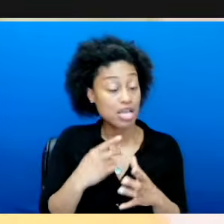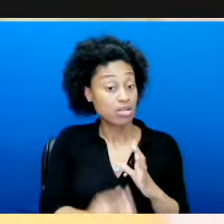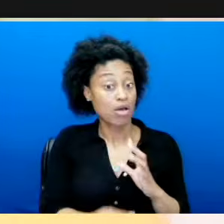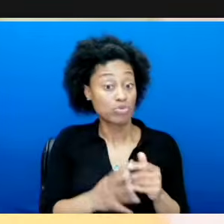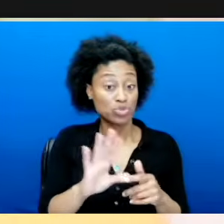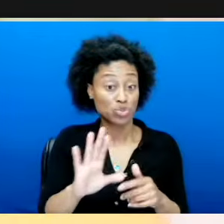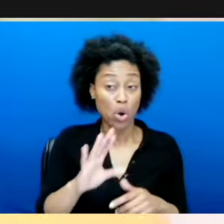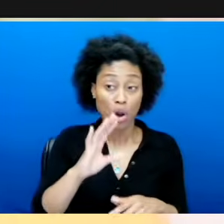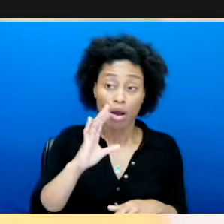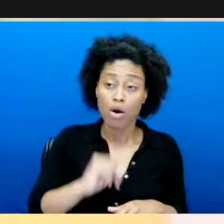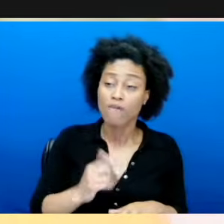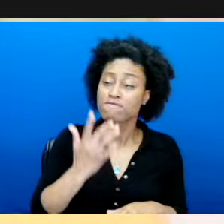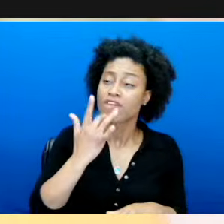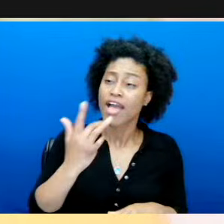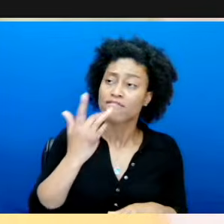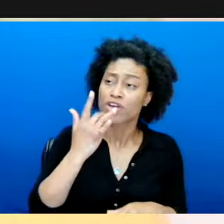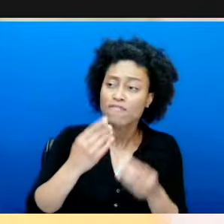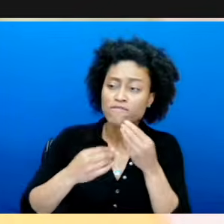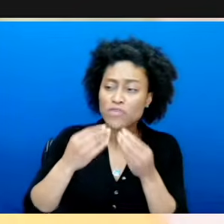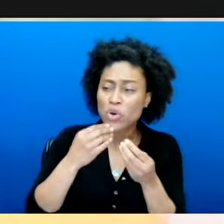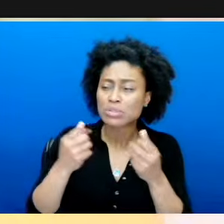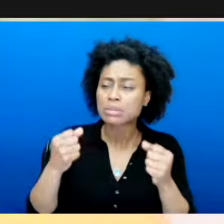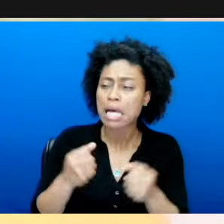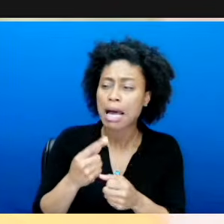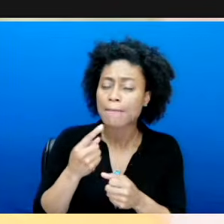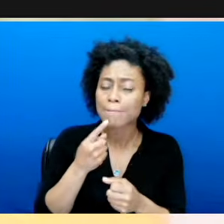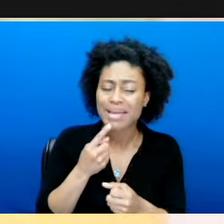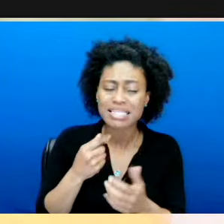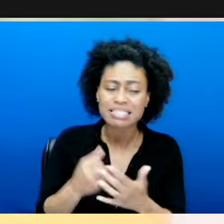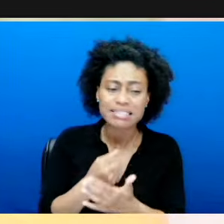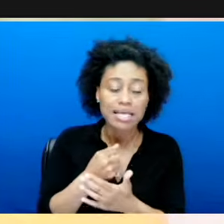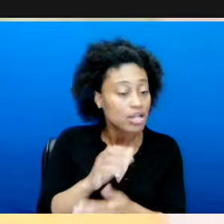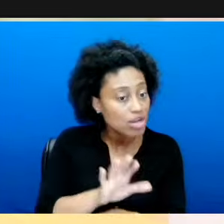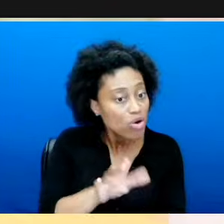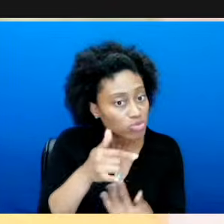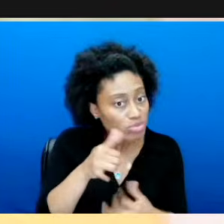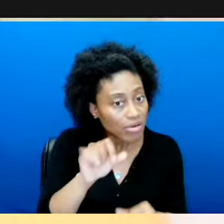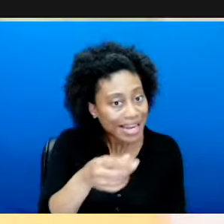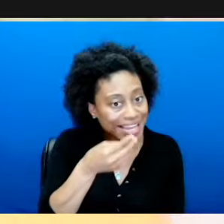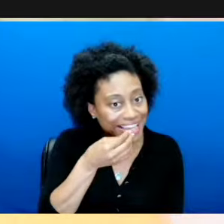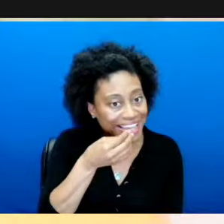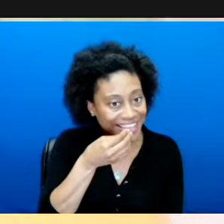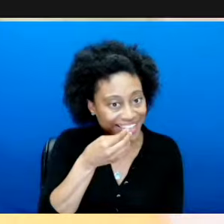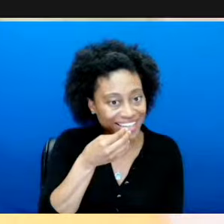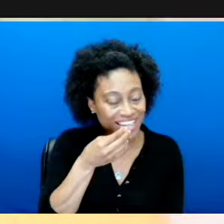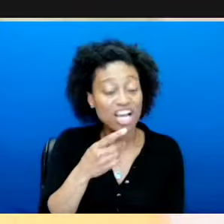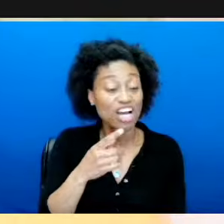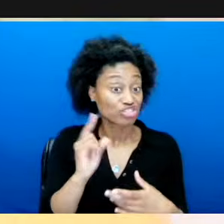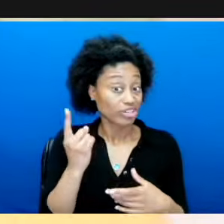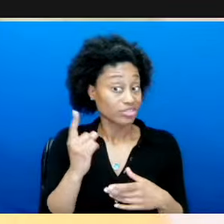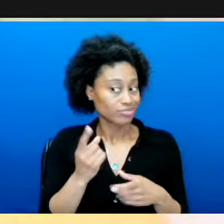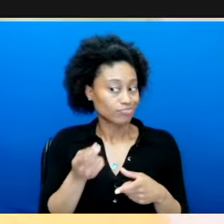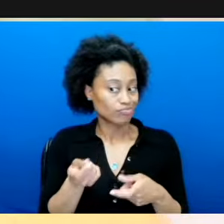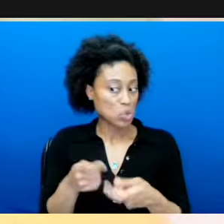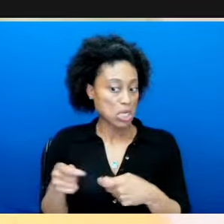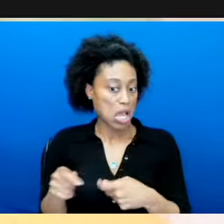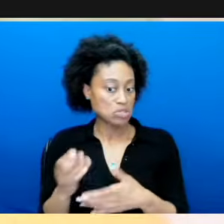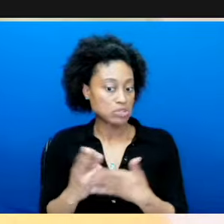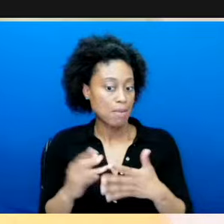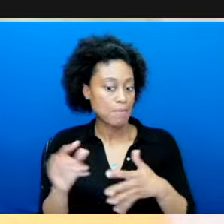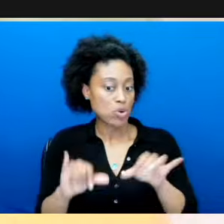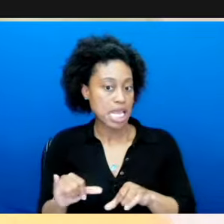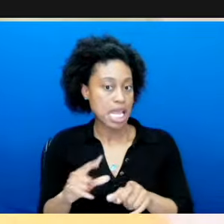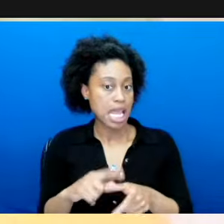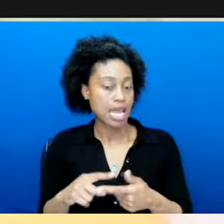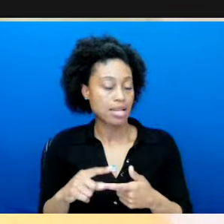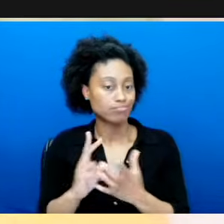love when you're choosing to eat plant-based. And you can eat these foods and still have a healthy heart, nurture